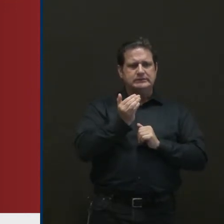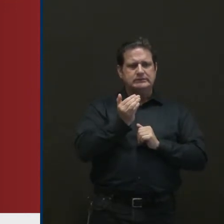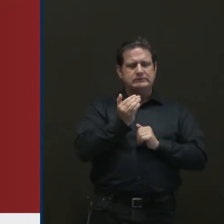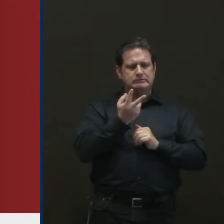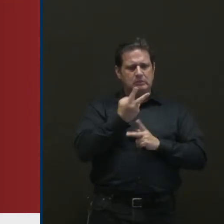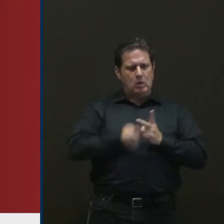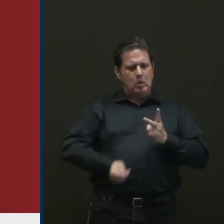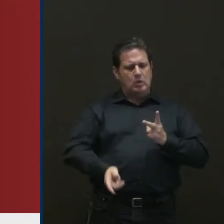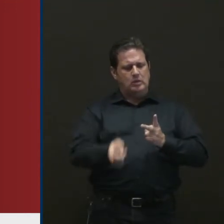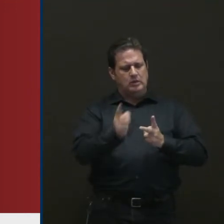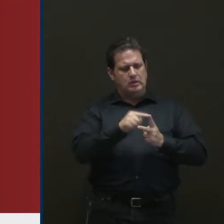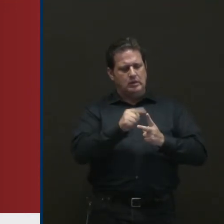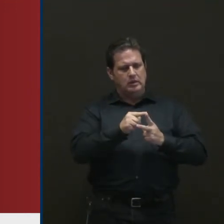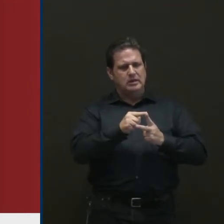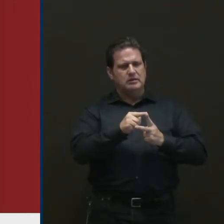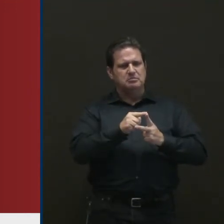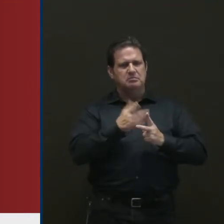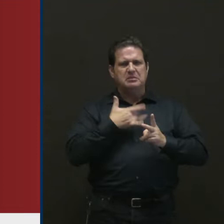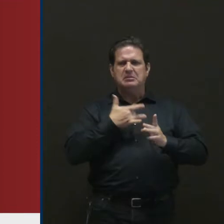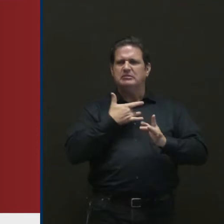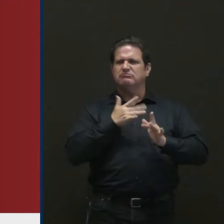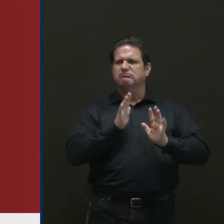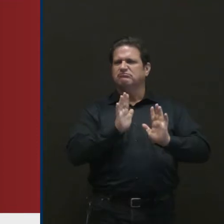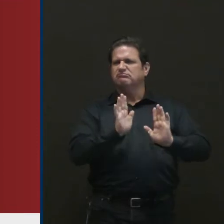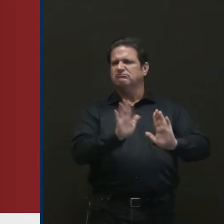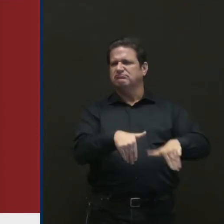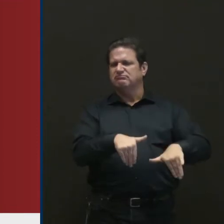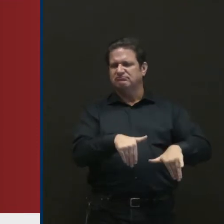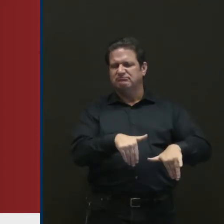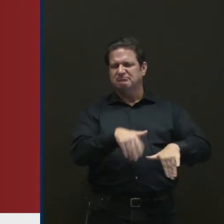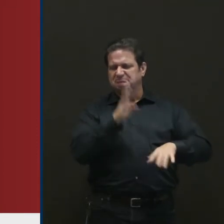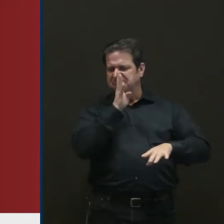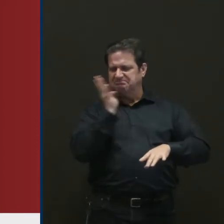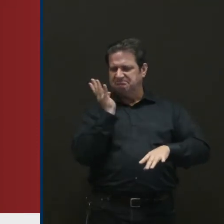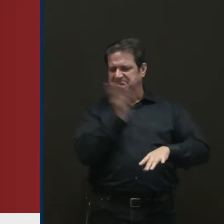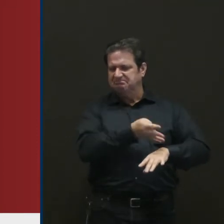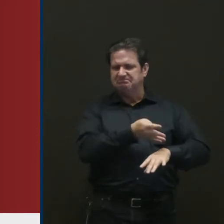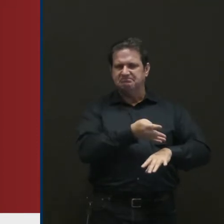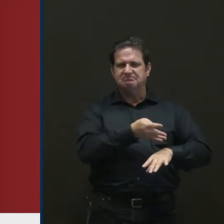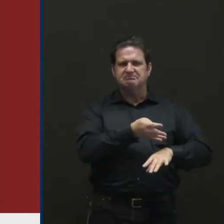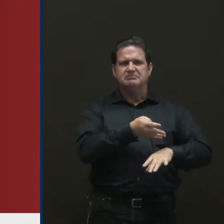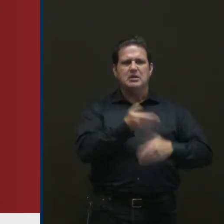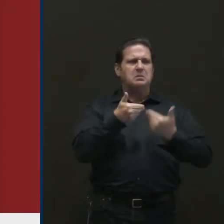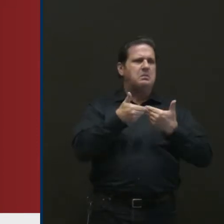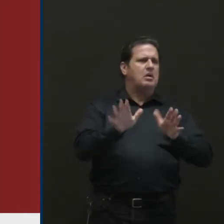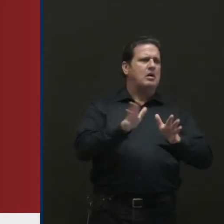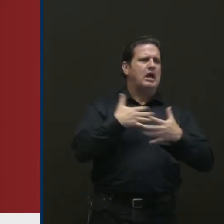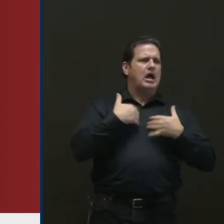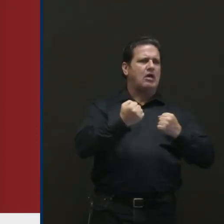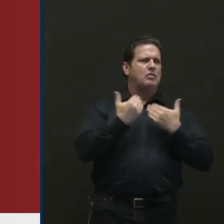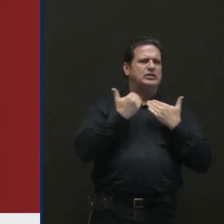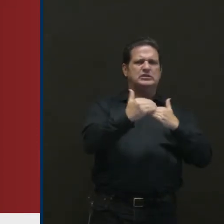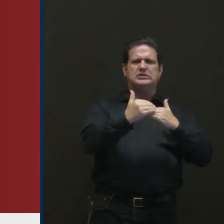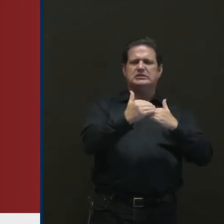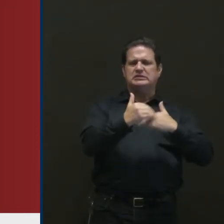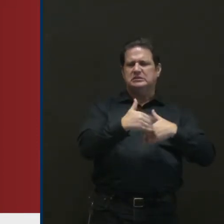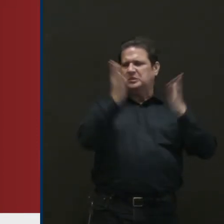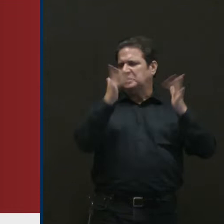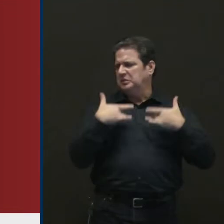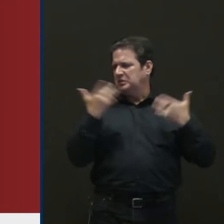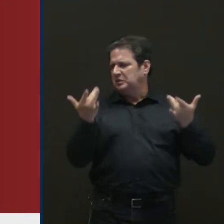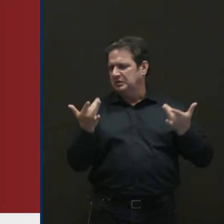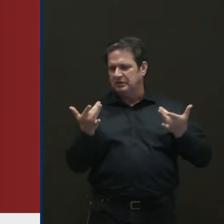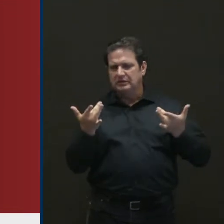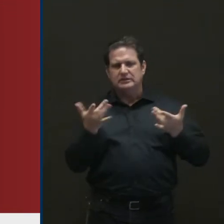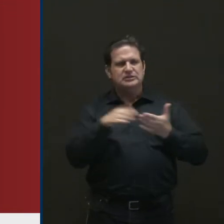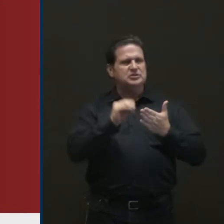of complacency and just ignoring the public health restriction and guidelines among the